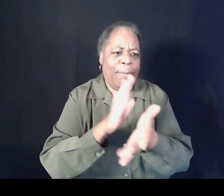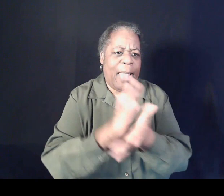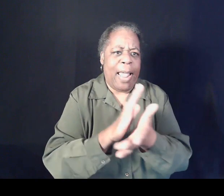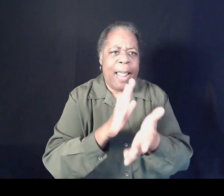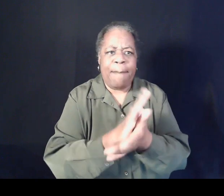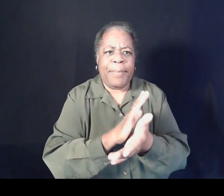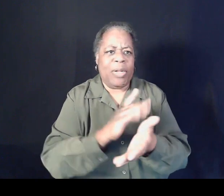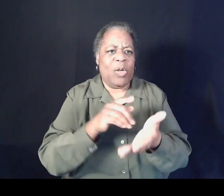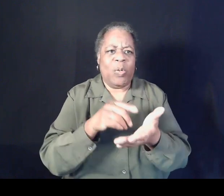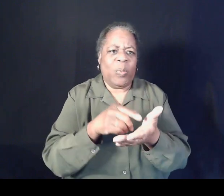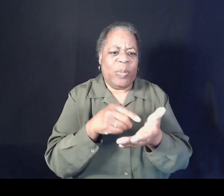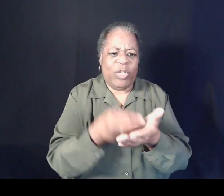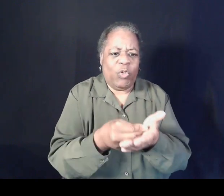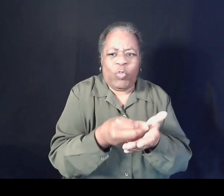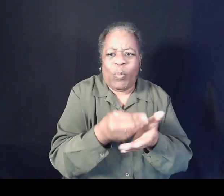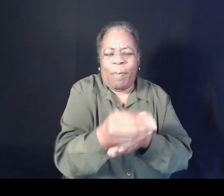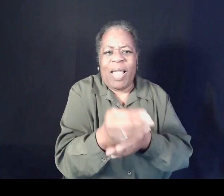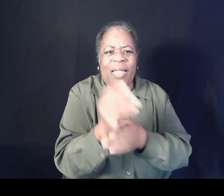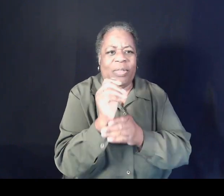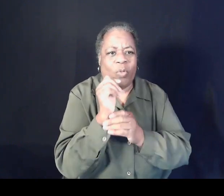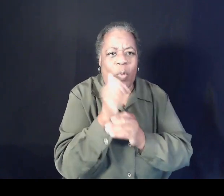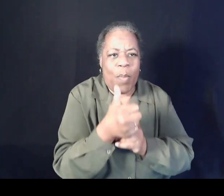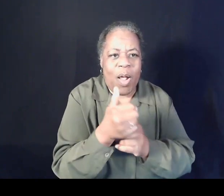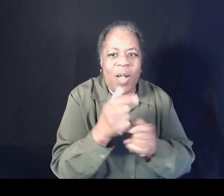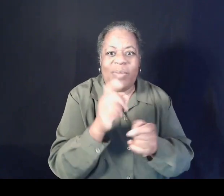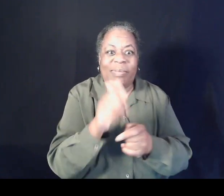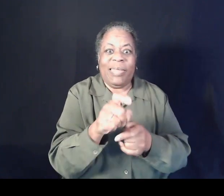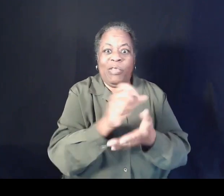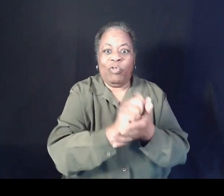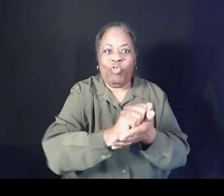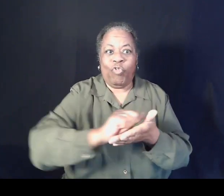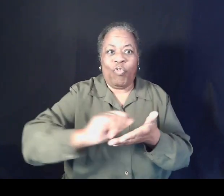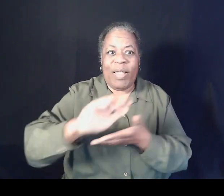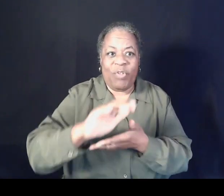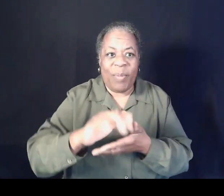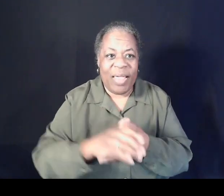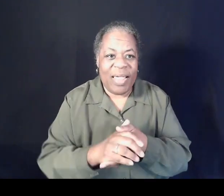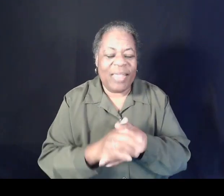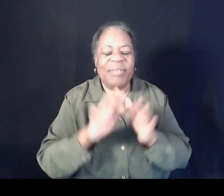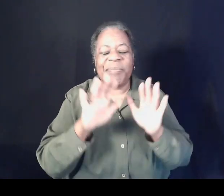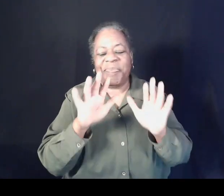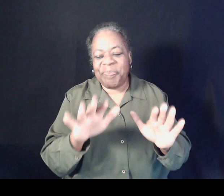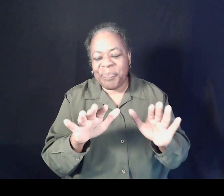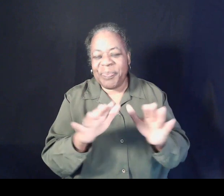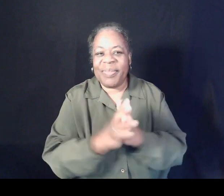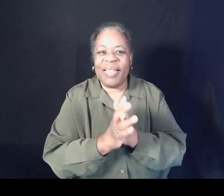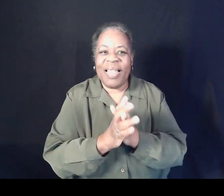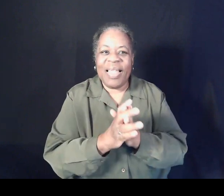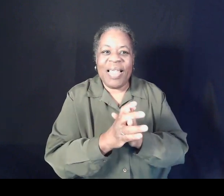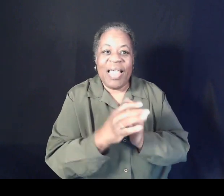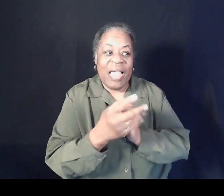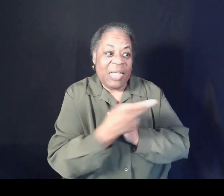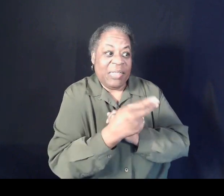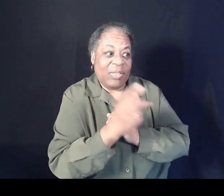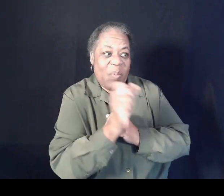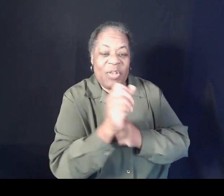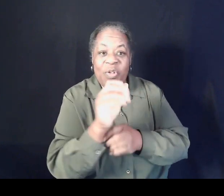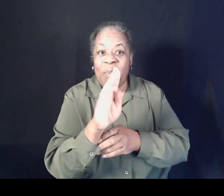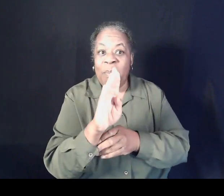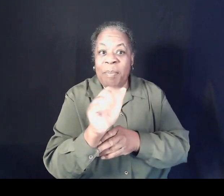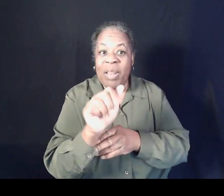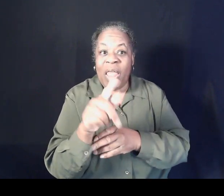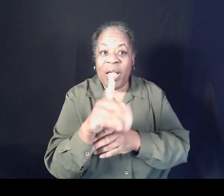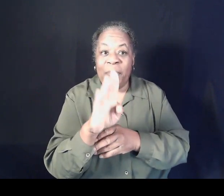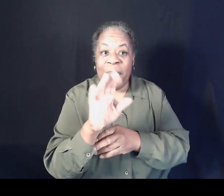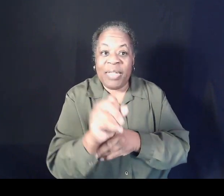the next day, and I needed it to graduate. Now, I'll save you the play-by-play, but they literally went to Blockbuster Video, they